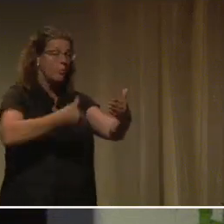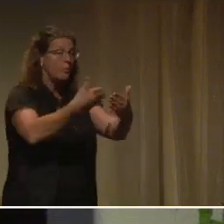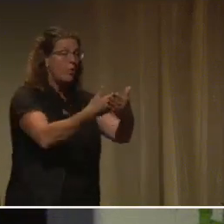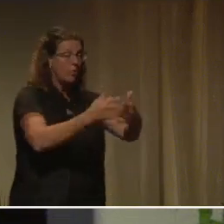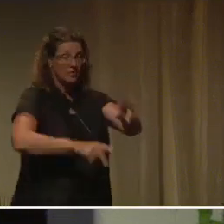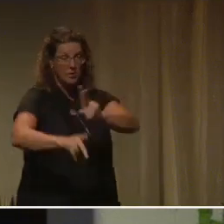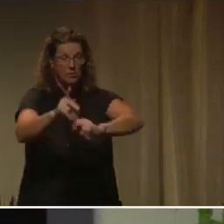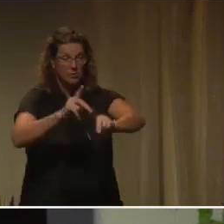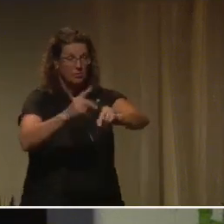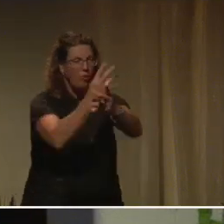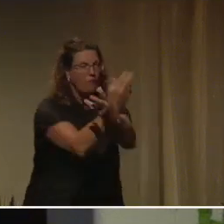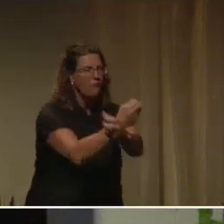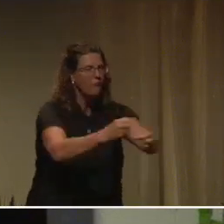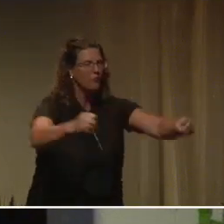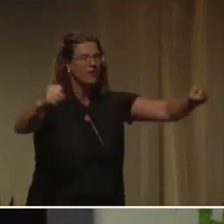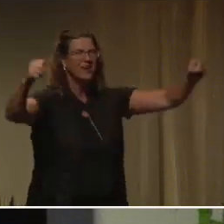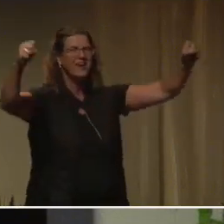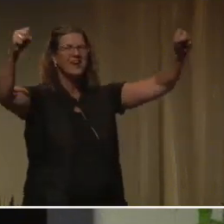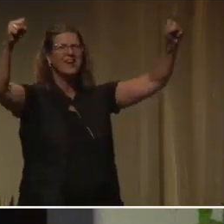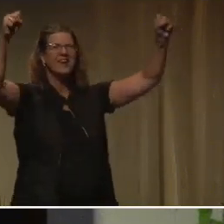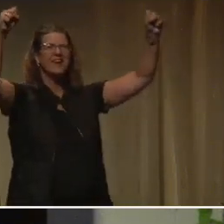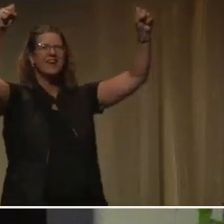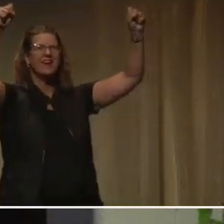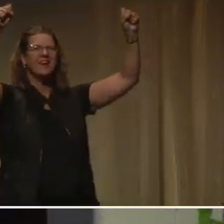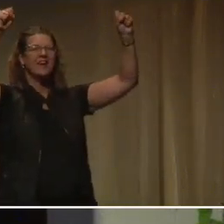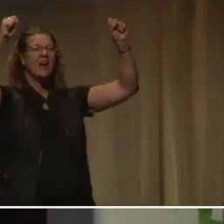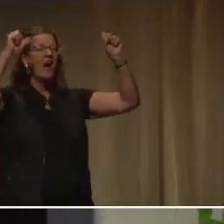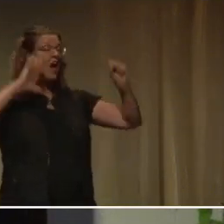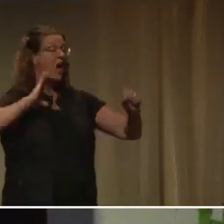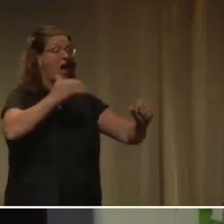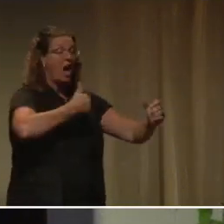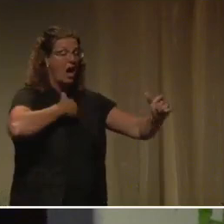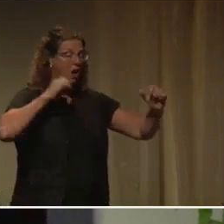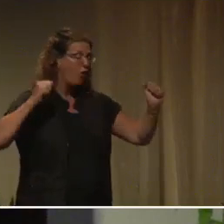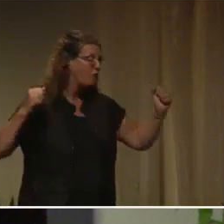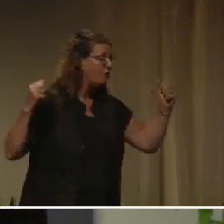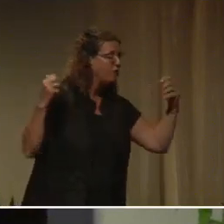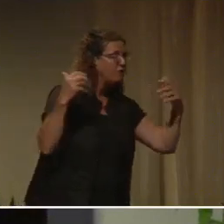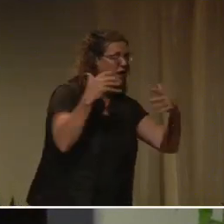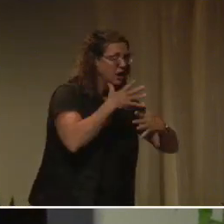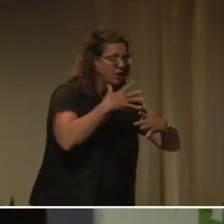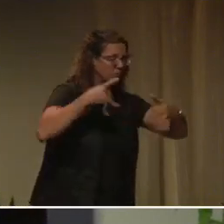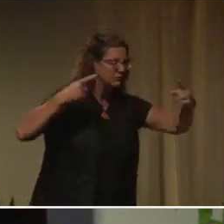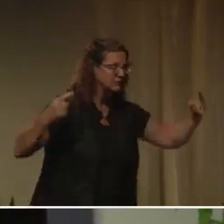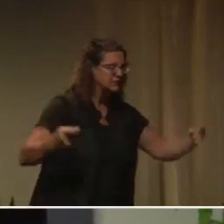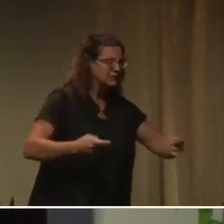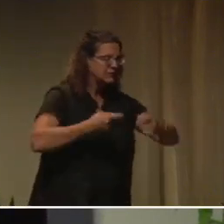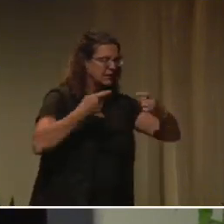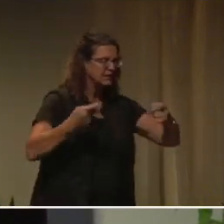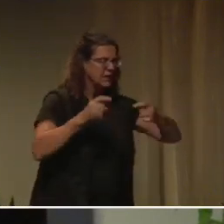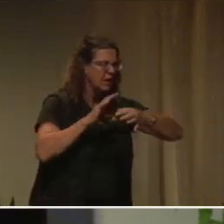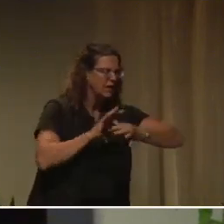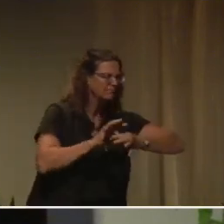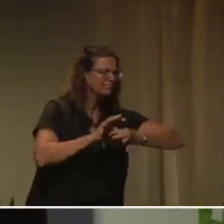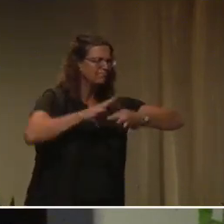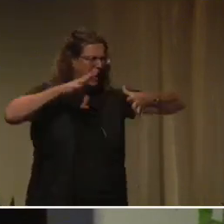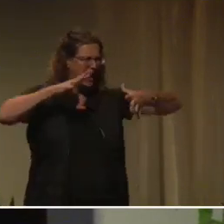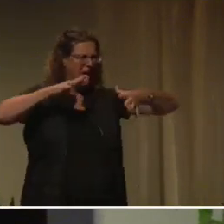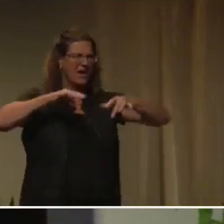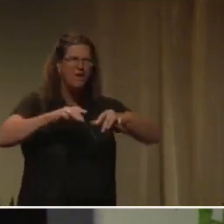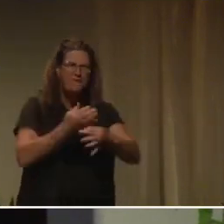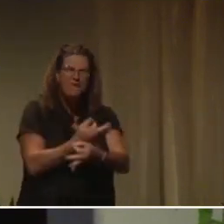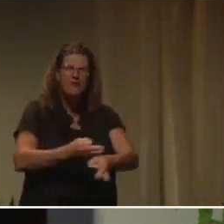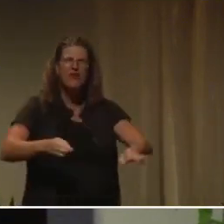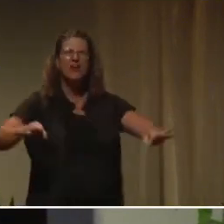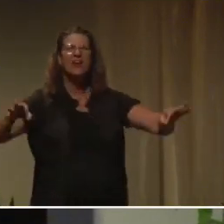thy people free from our fears and sins.